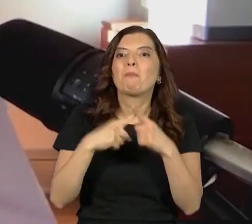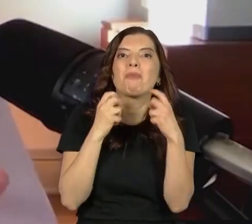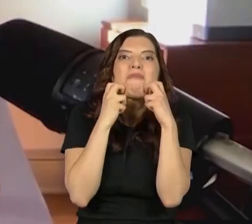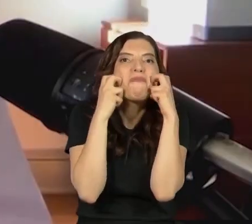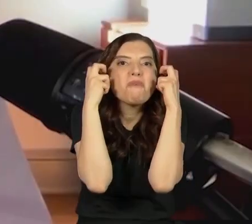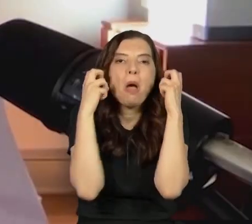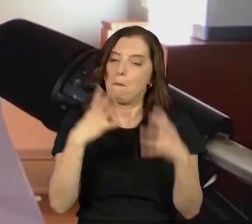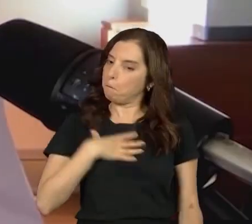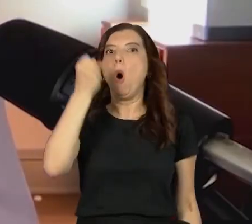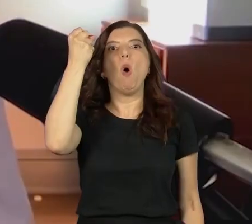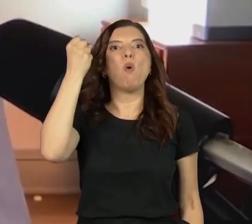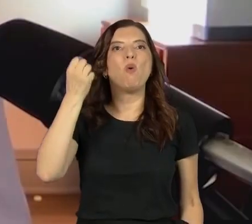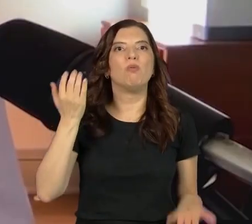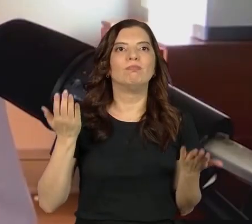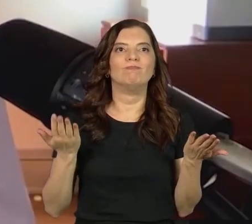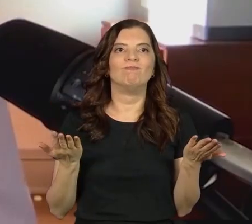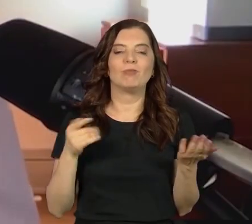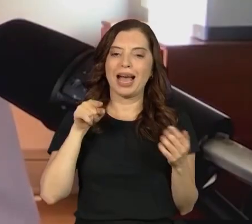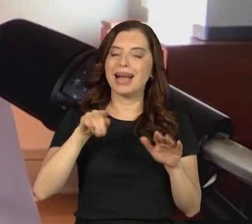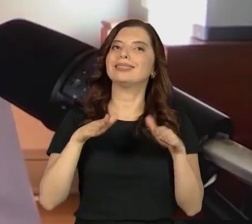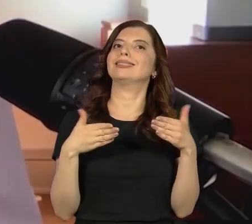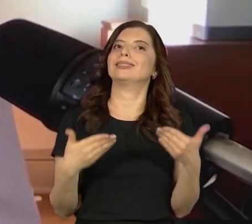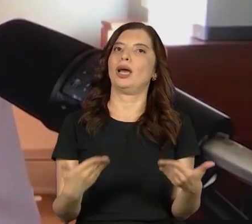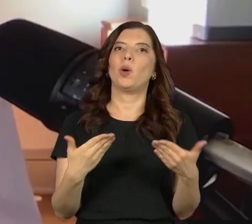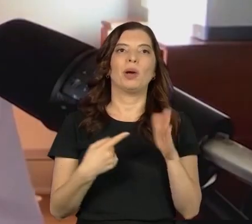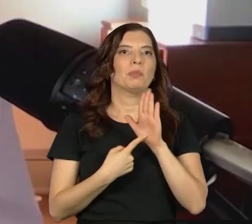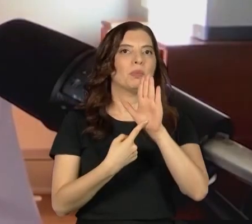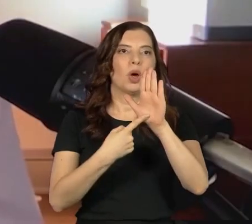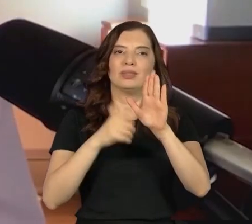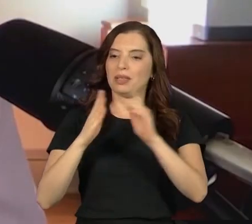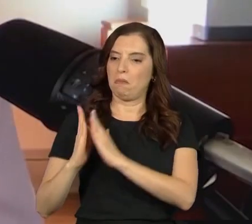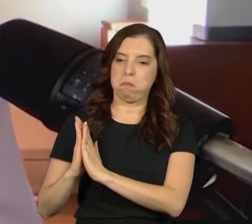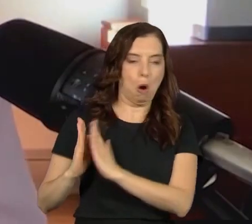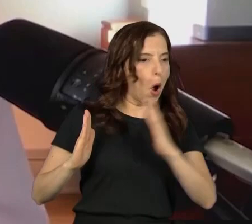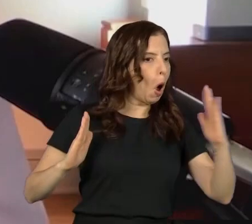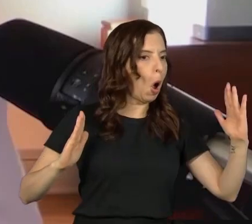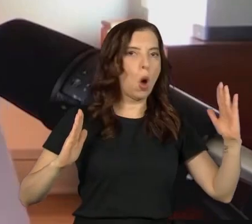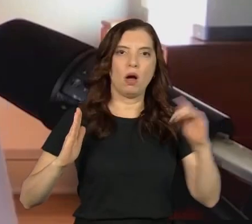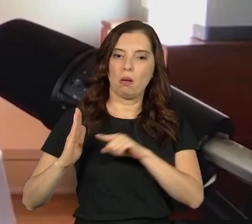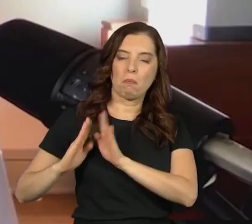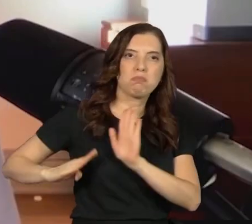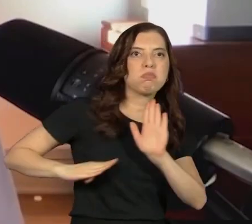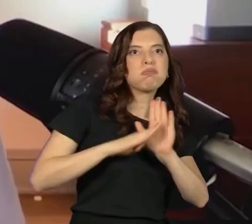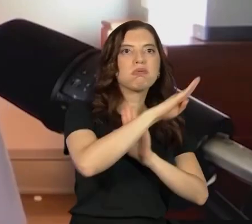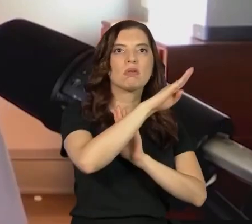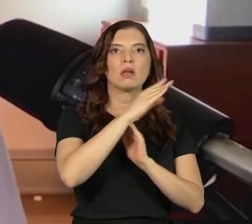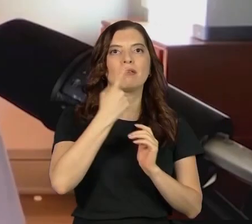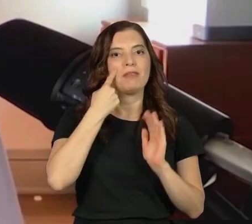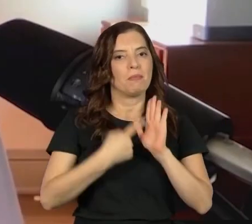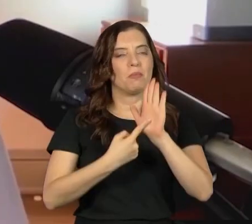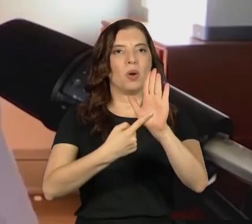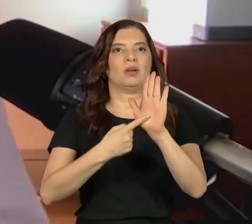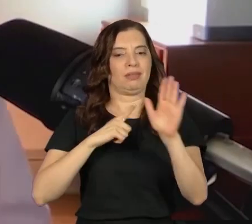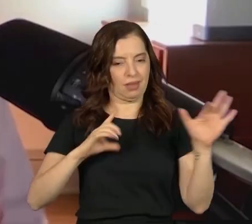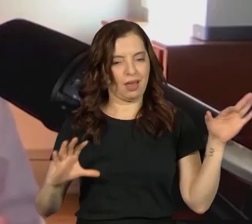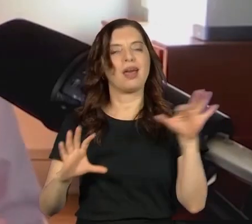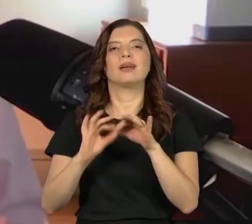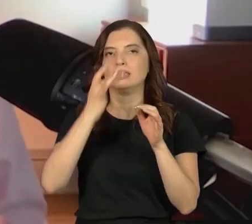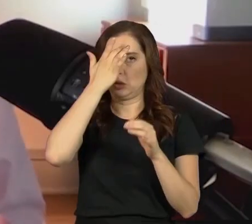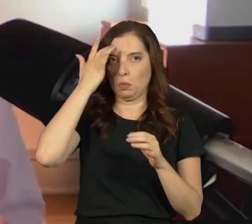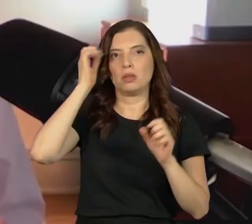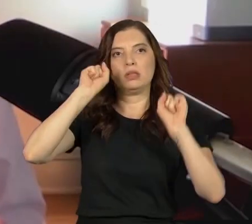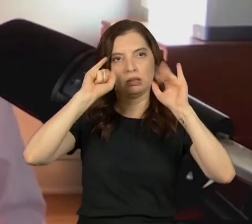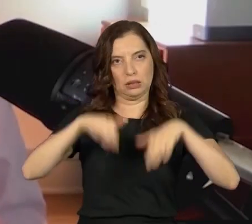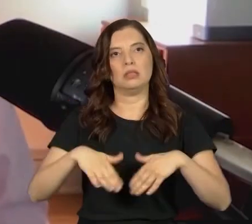they just kill themselves. So harm is being done at an industrial scale. So why doesn't it show up in the